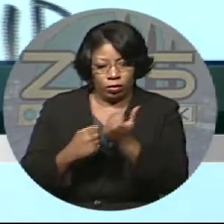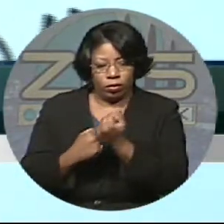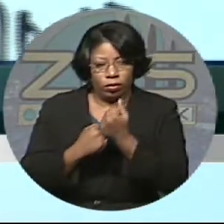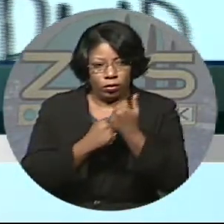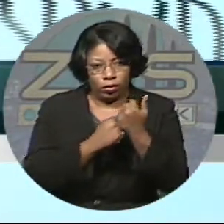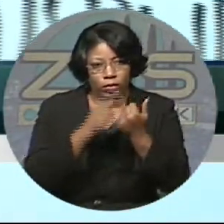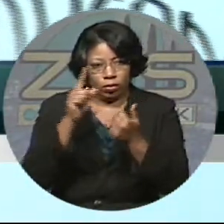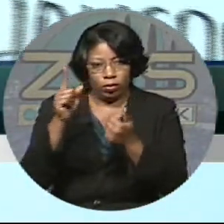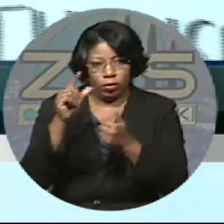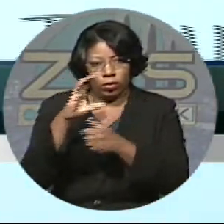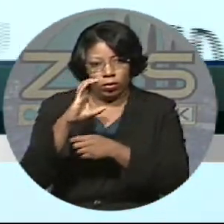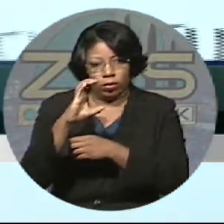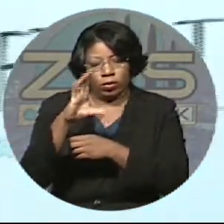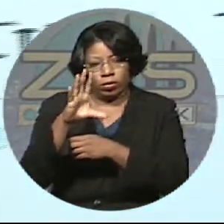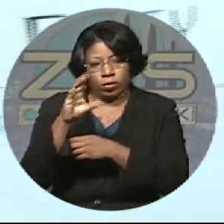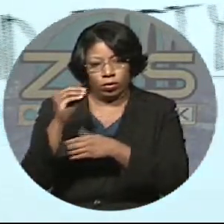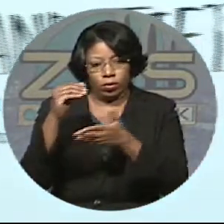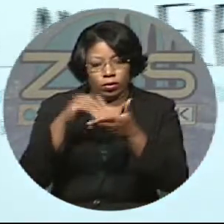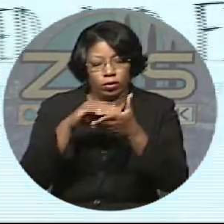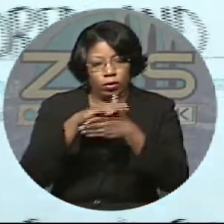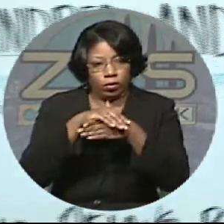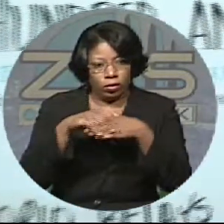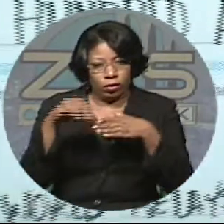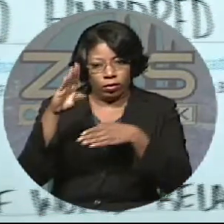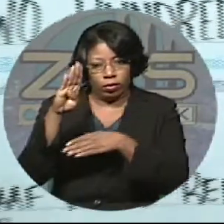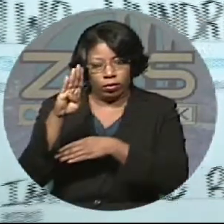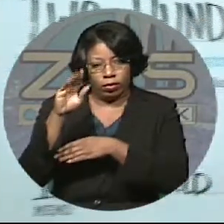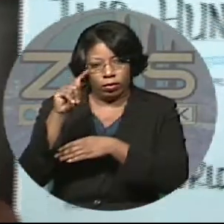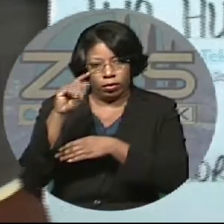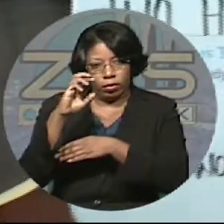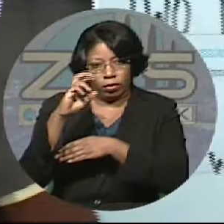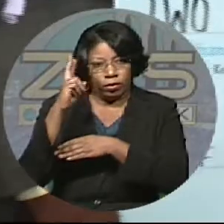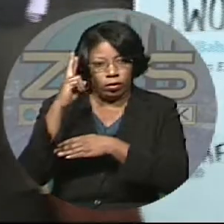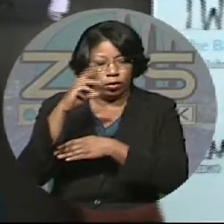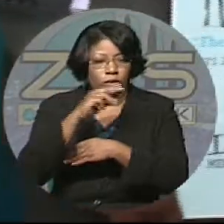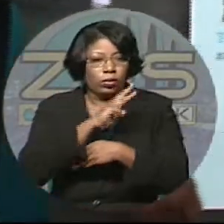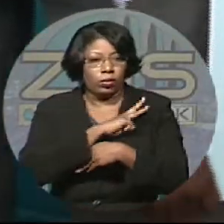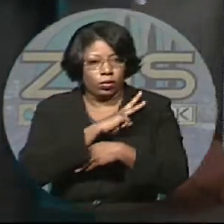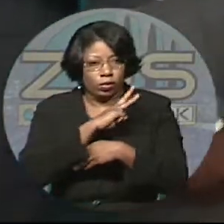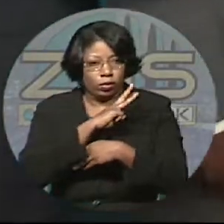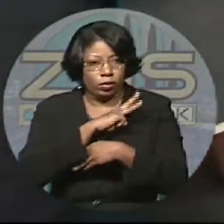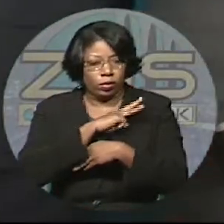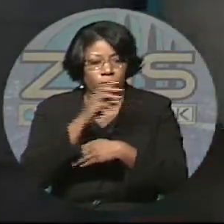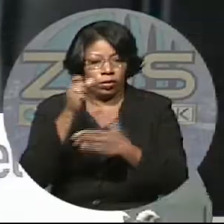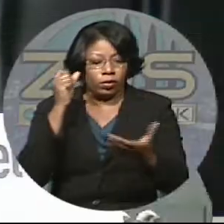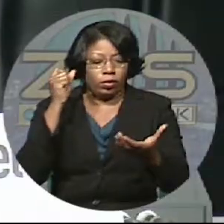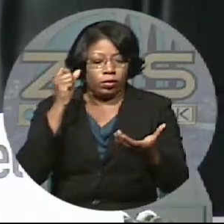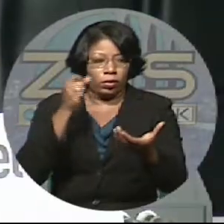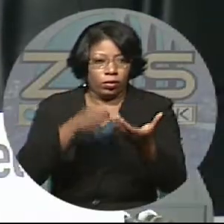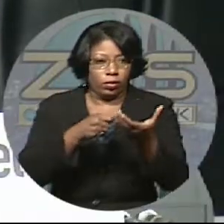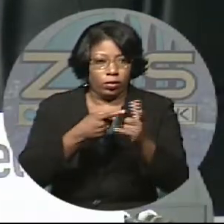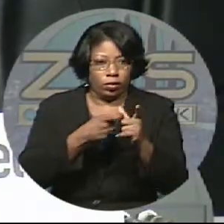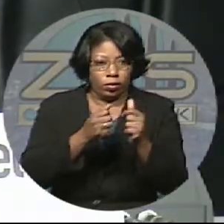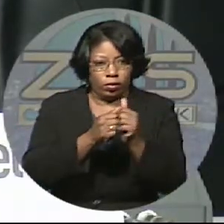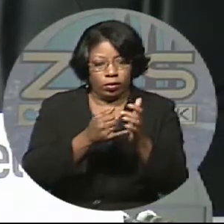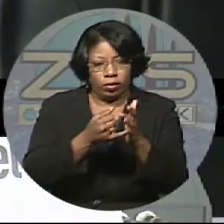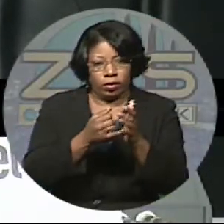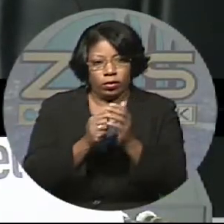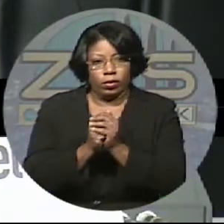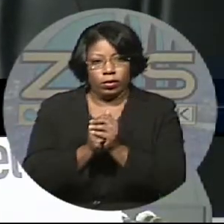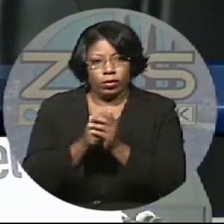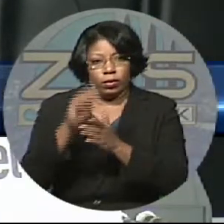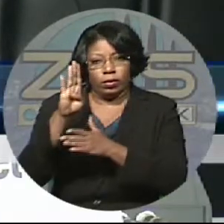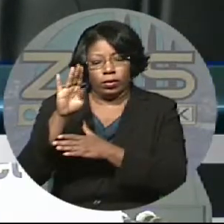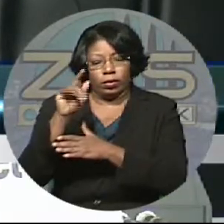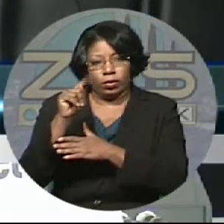tune of $250,000. BTC CEO Leon Williams taking the baton and running with it. Notwithstanding, BTC has